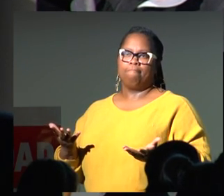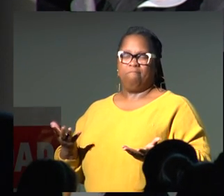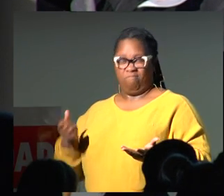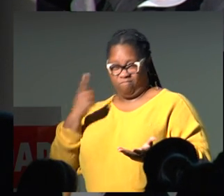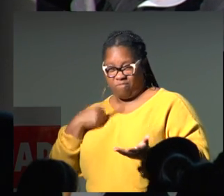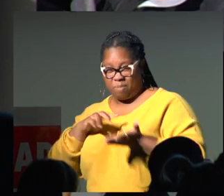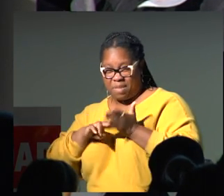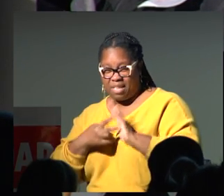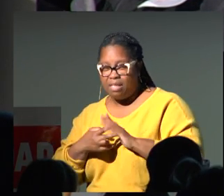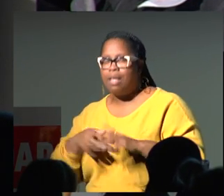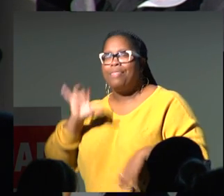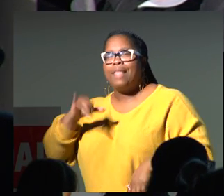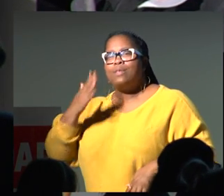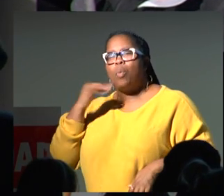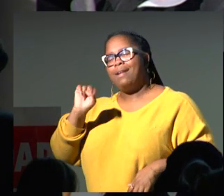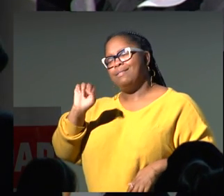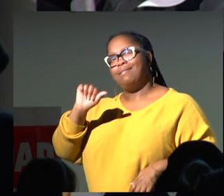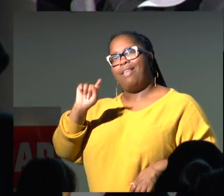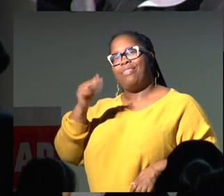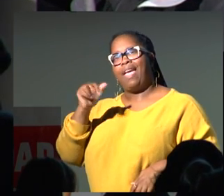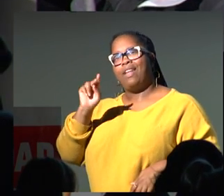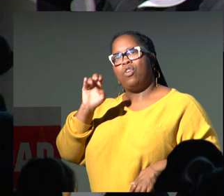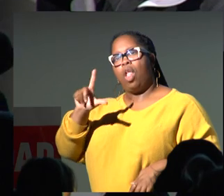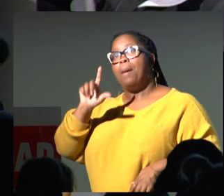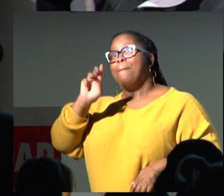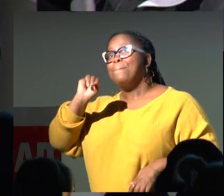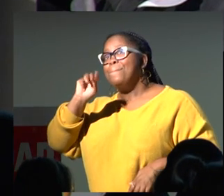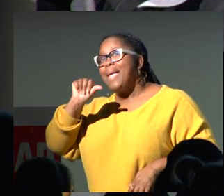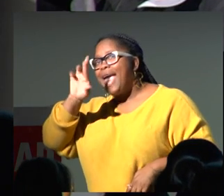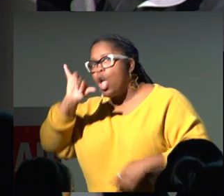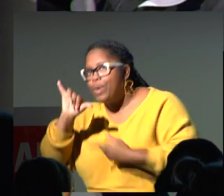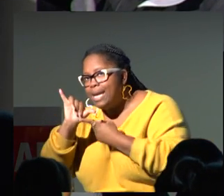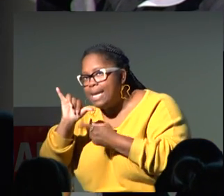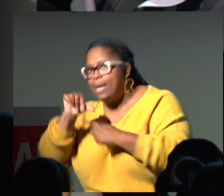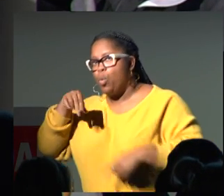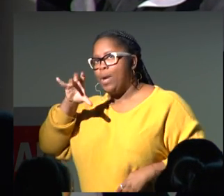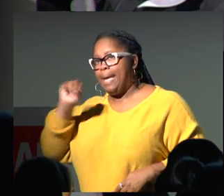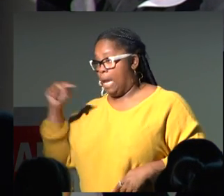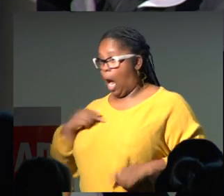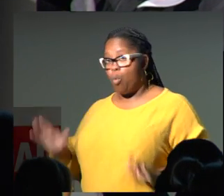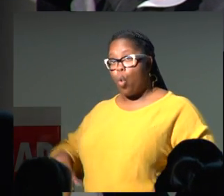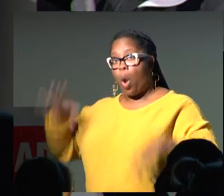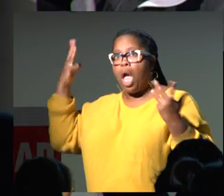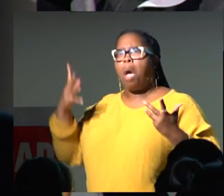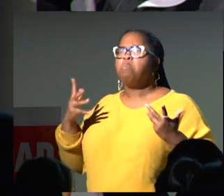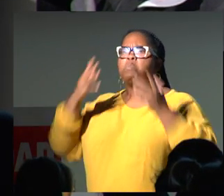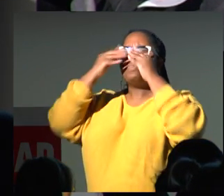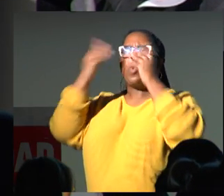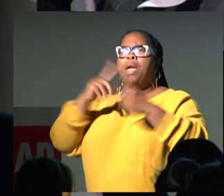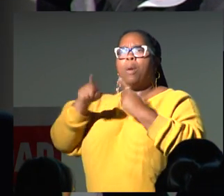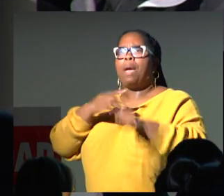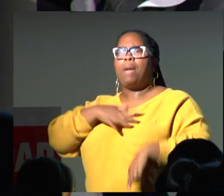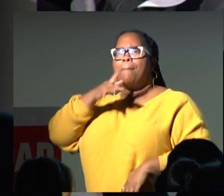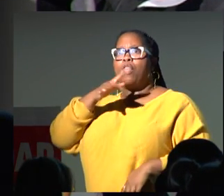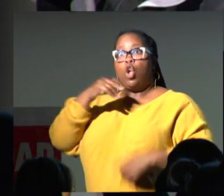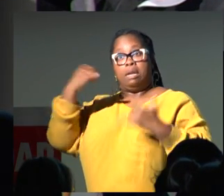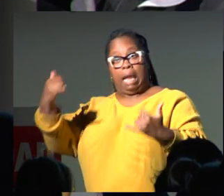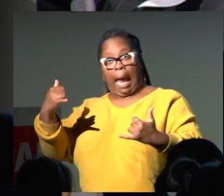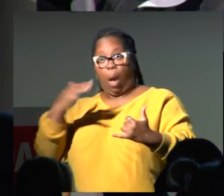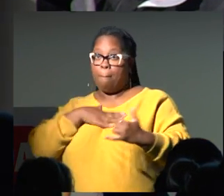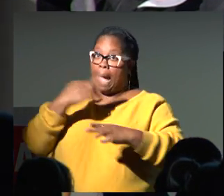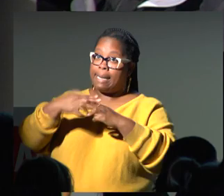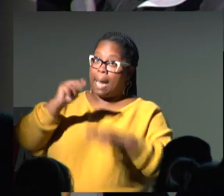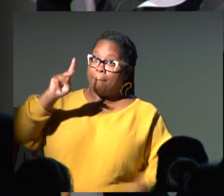saying? That's why it's Nathaniel Mary Quinn. When I was coming up, nobody cared about my mother. Now they must say her name to address